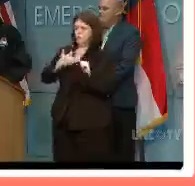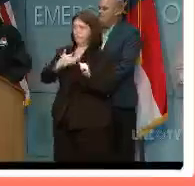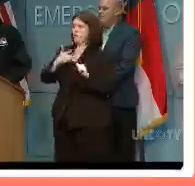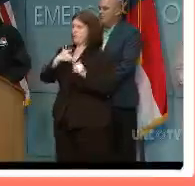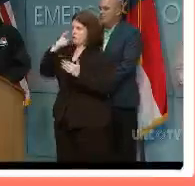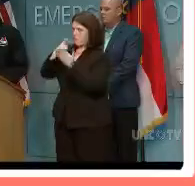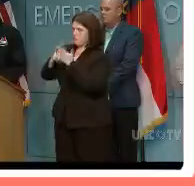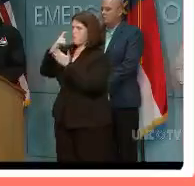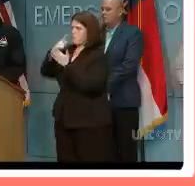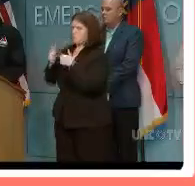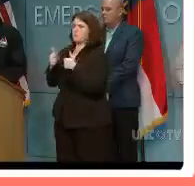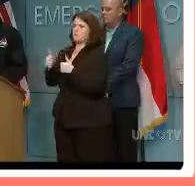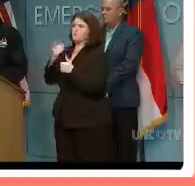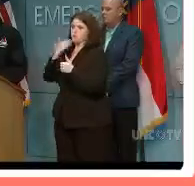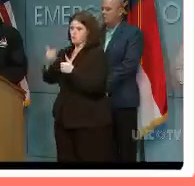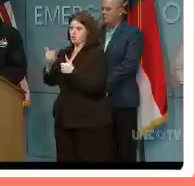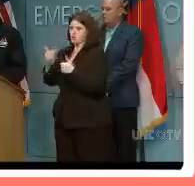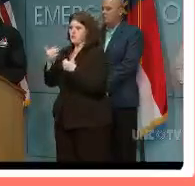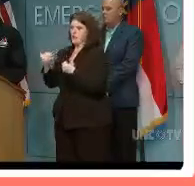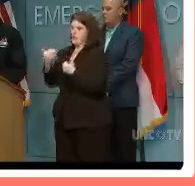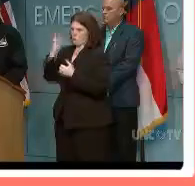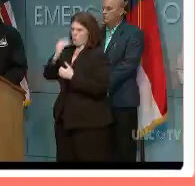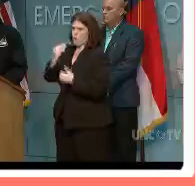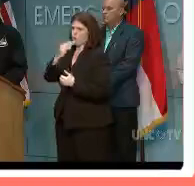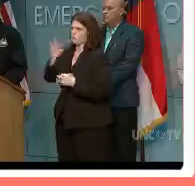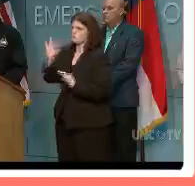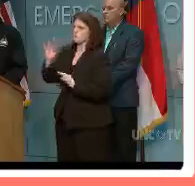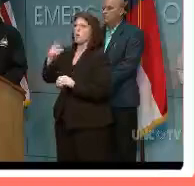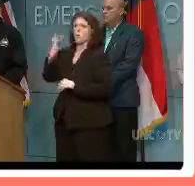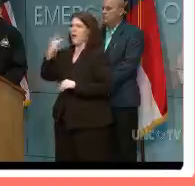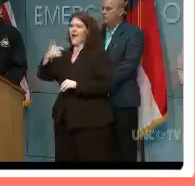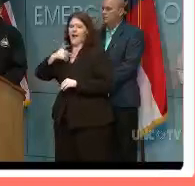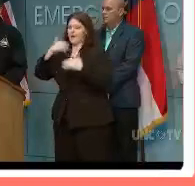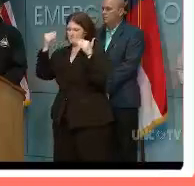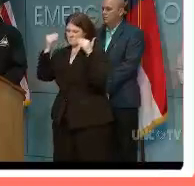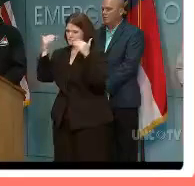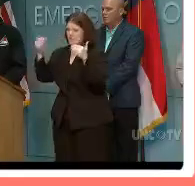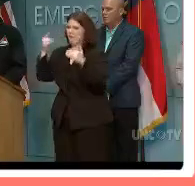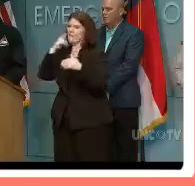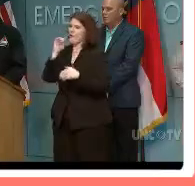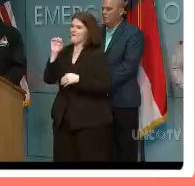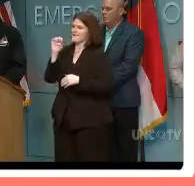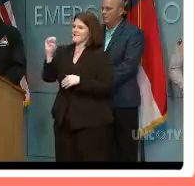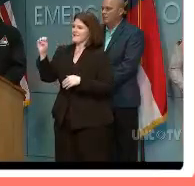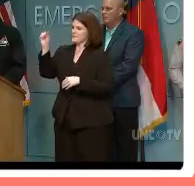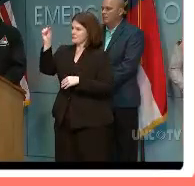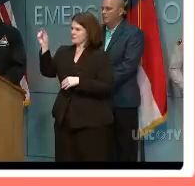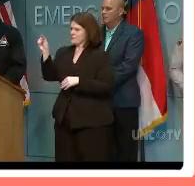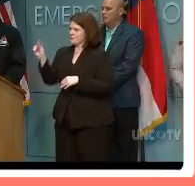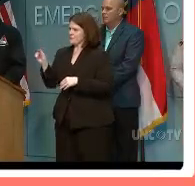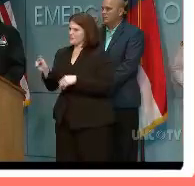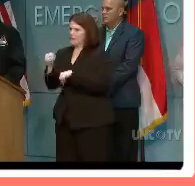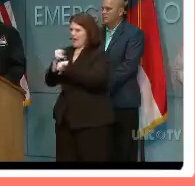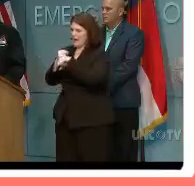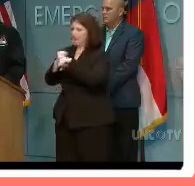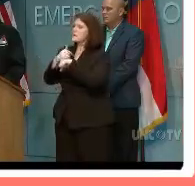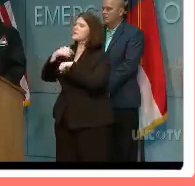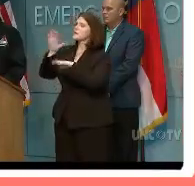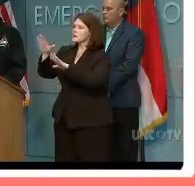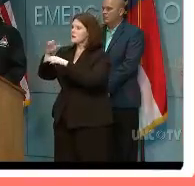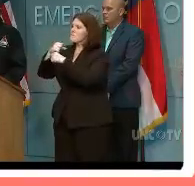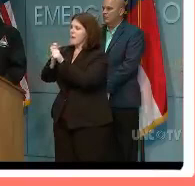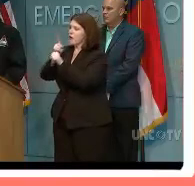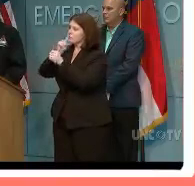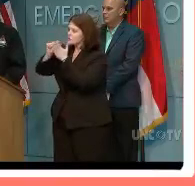this. But one of the reasons that I issued the evacuation order for the barrier islands is to make sure people